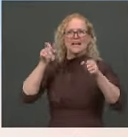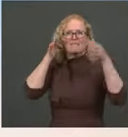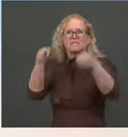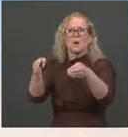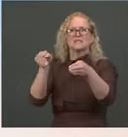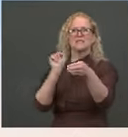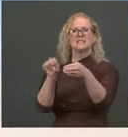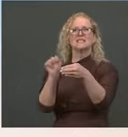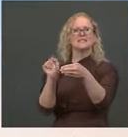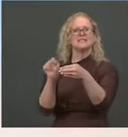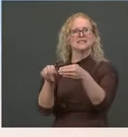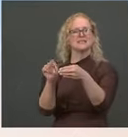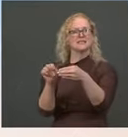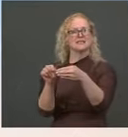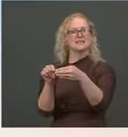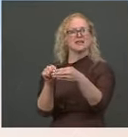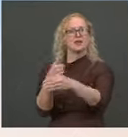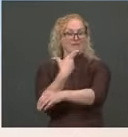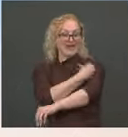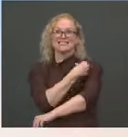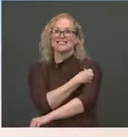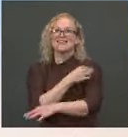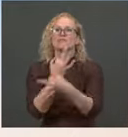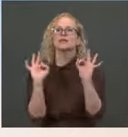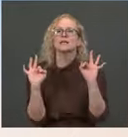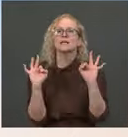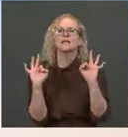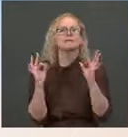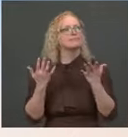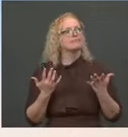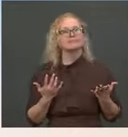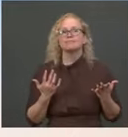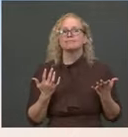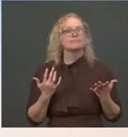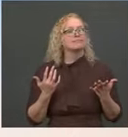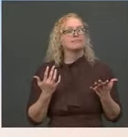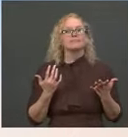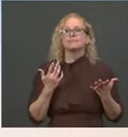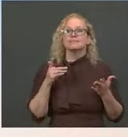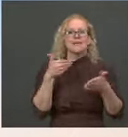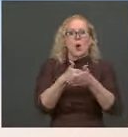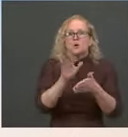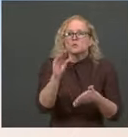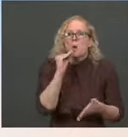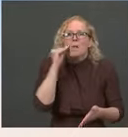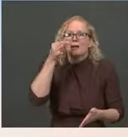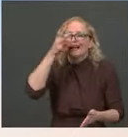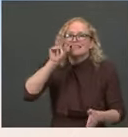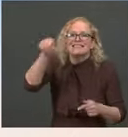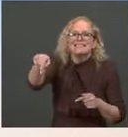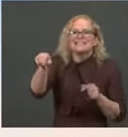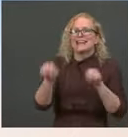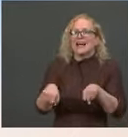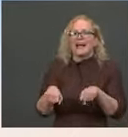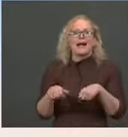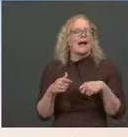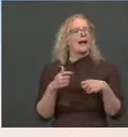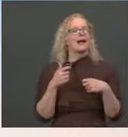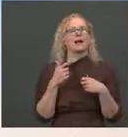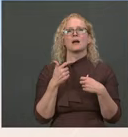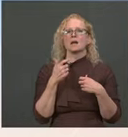it's free, so that people can get it 5 miles away from their home in majority of places across the